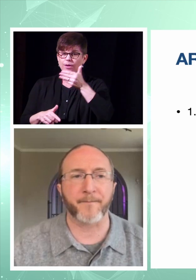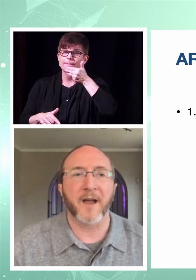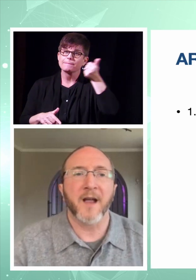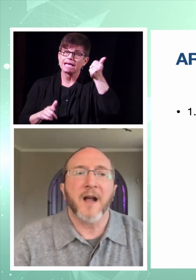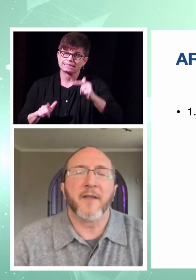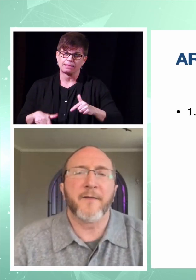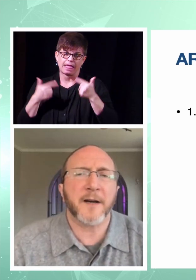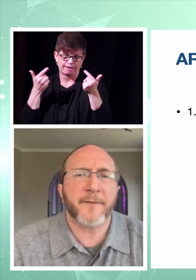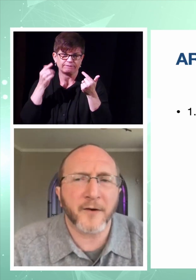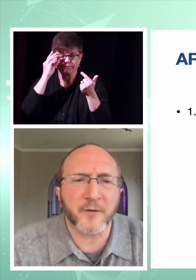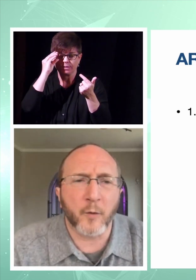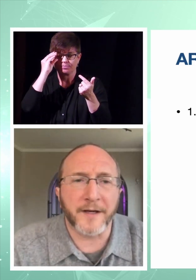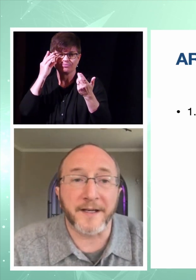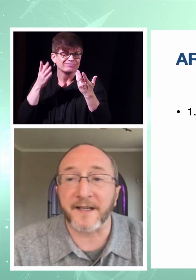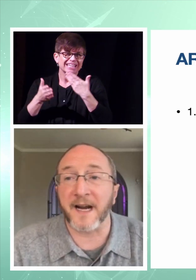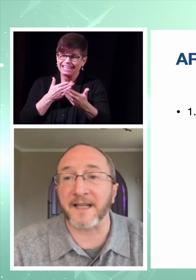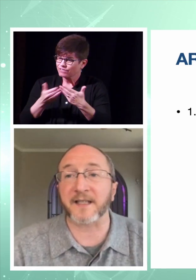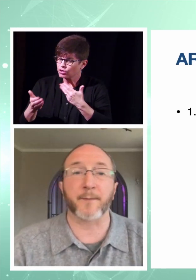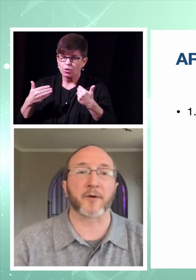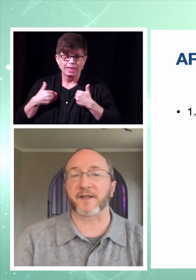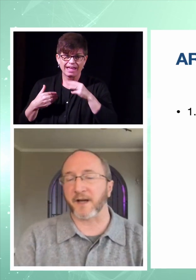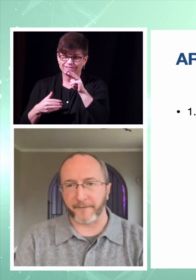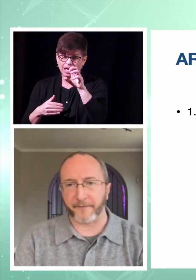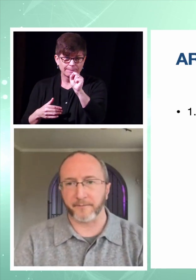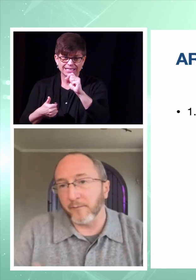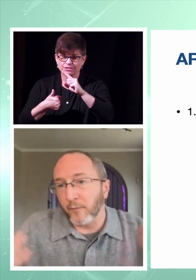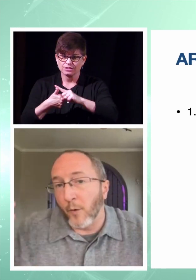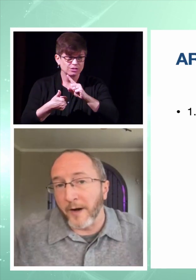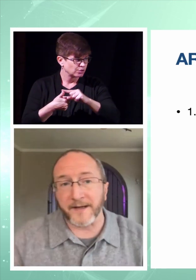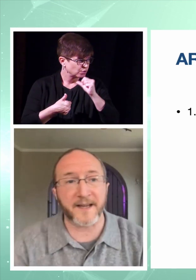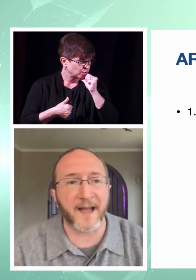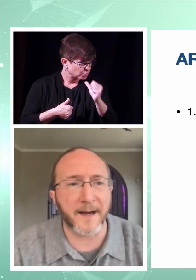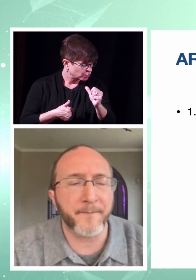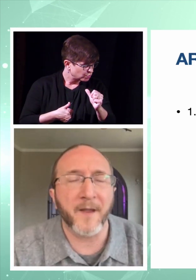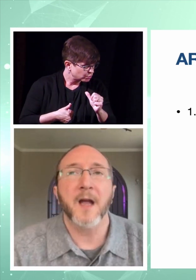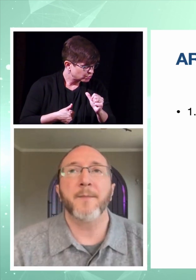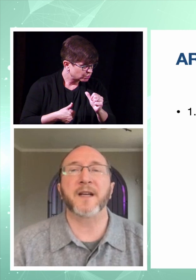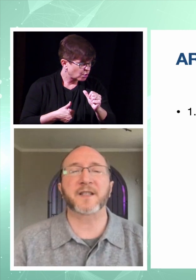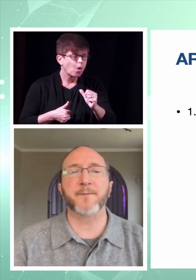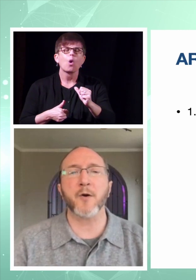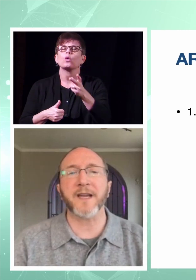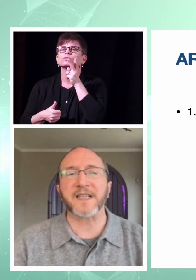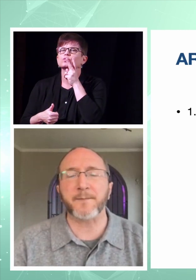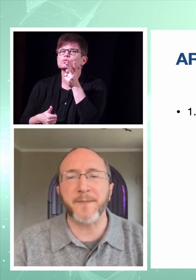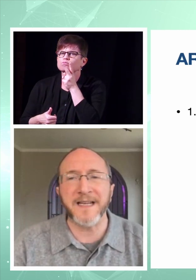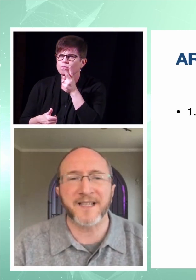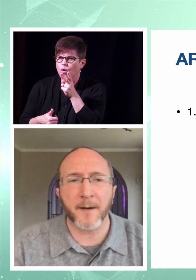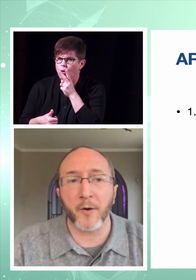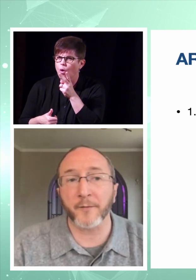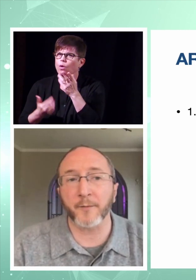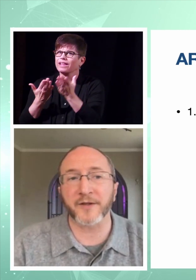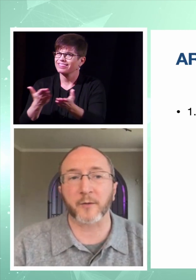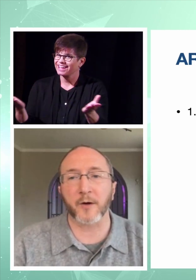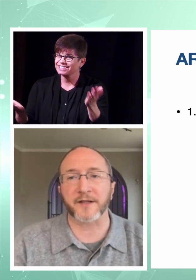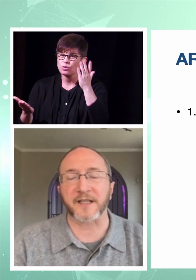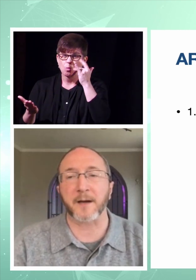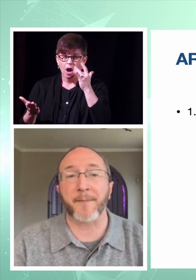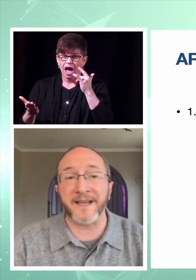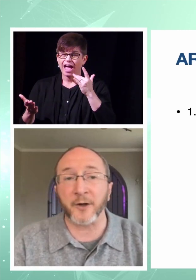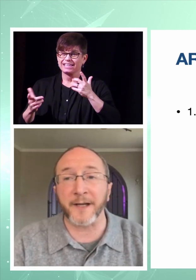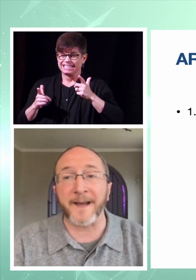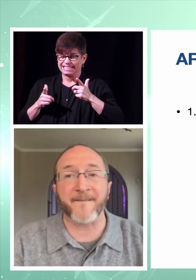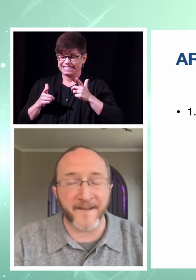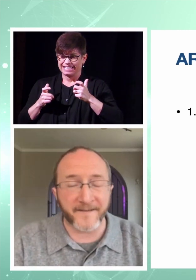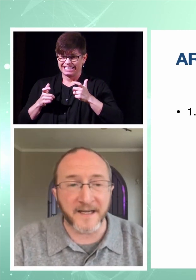MS. The very first one is to not smoke stuff. Why do I say that? Because smoking speeds up multiple sclerosis